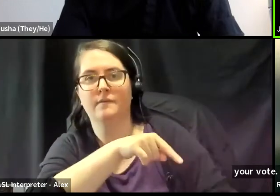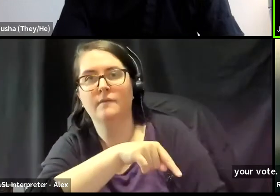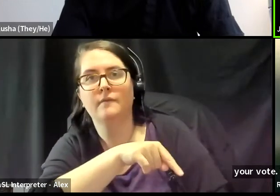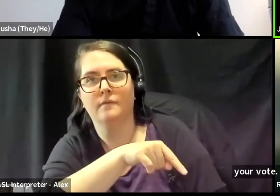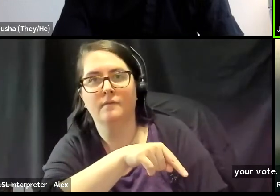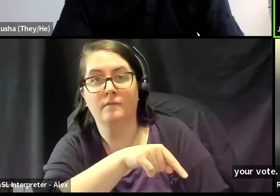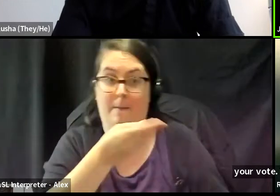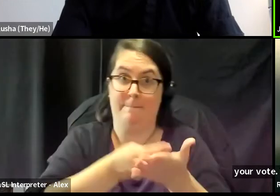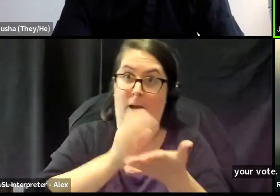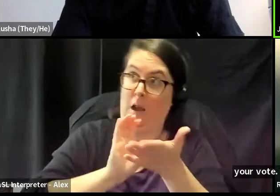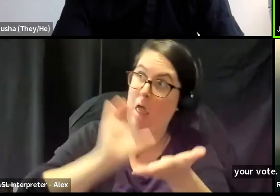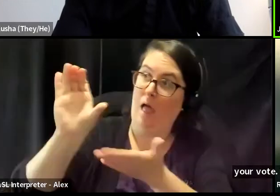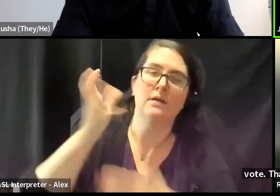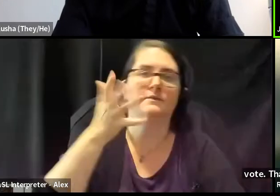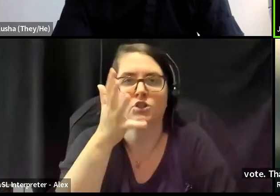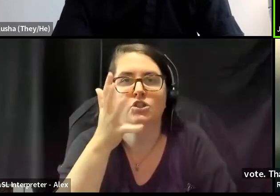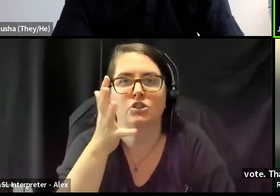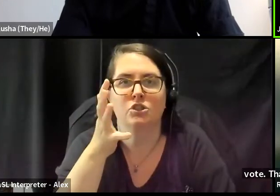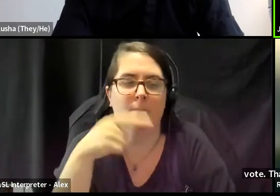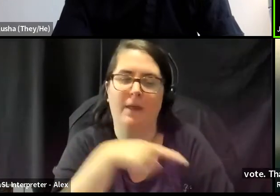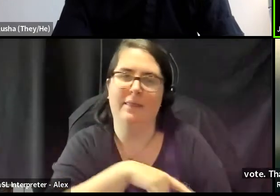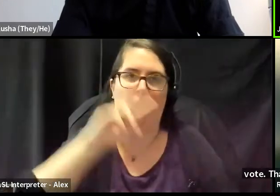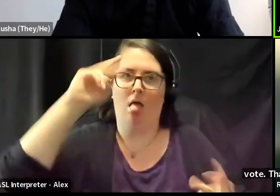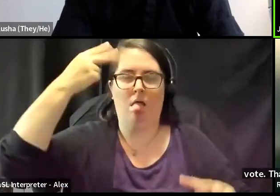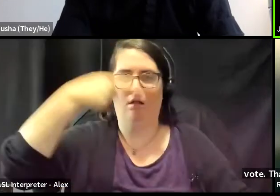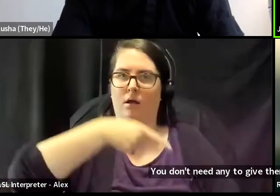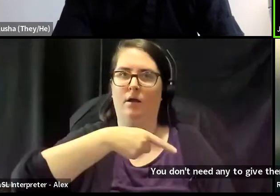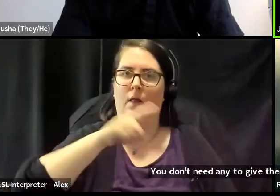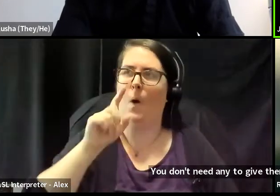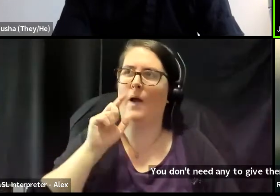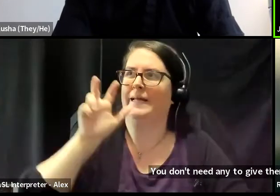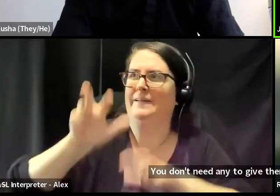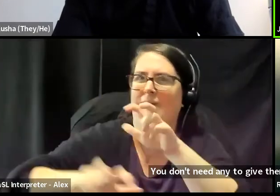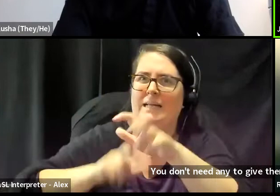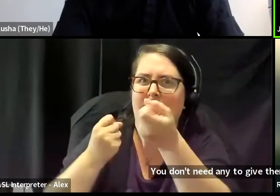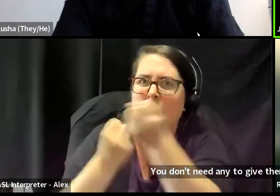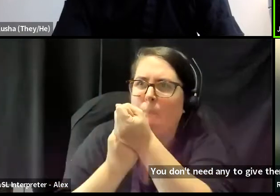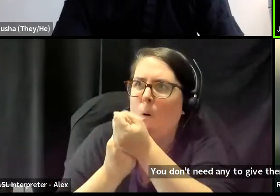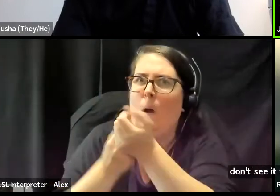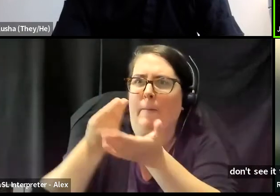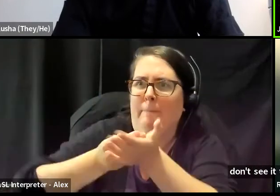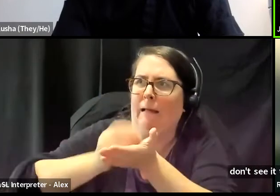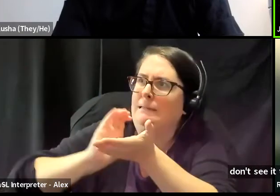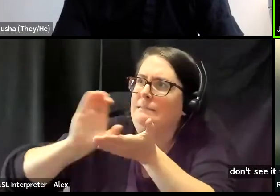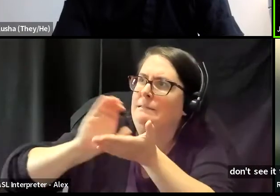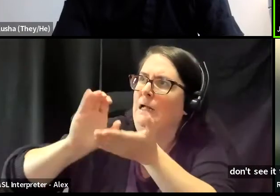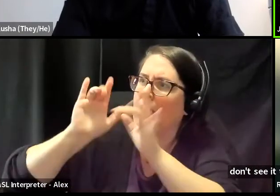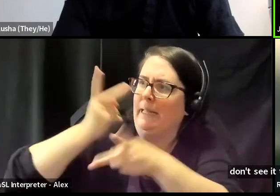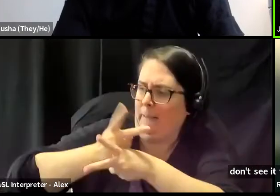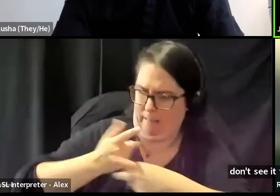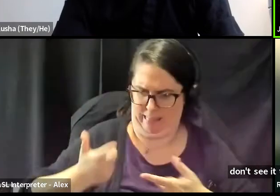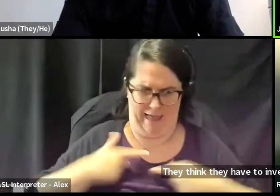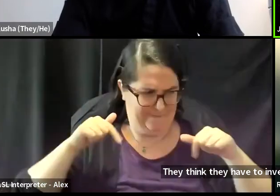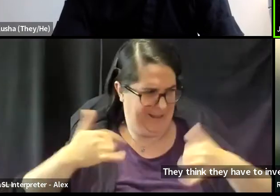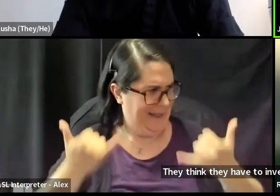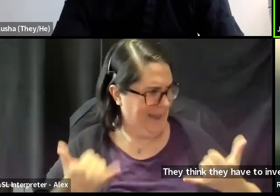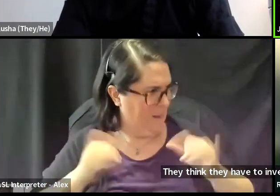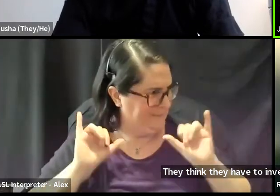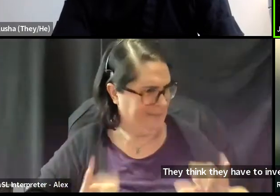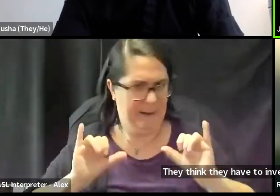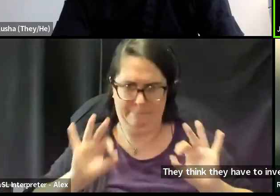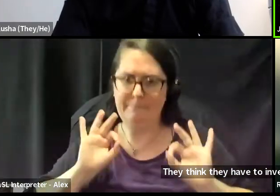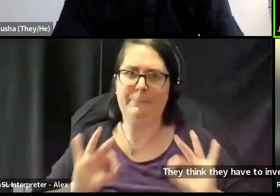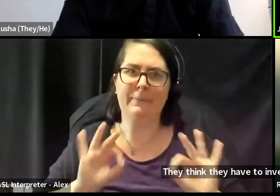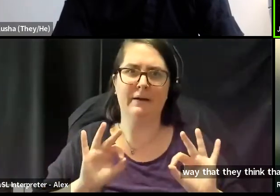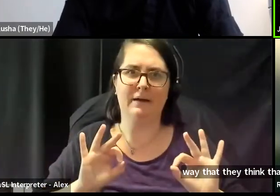more money. But they don't see it that way. They think they have to invest in keeping life the way that they think that it should be, or the